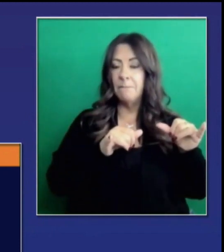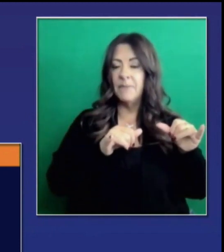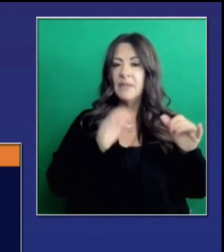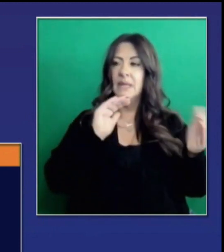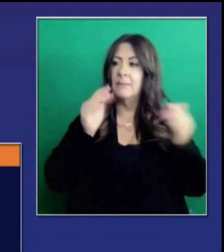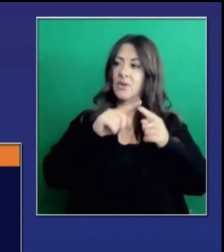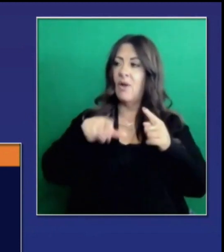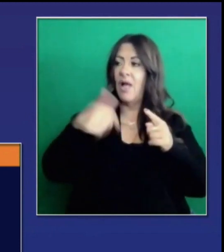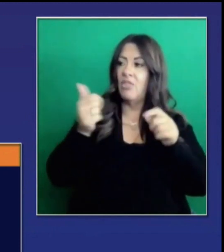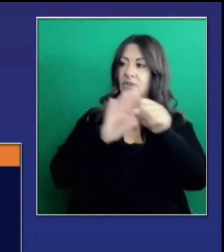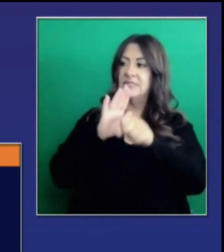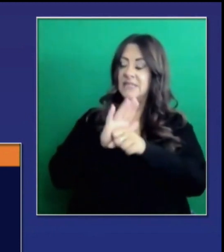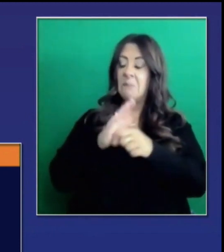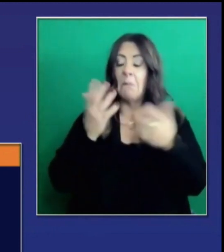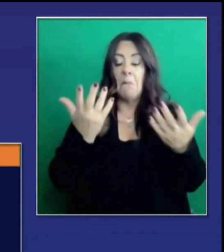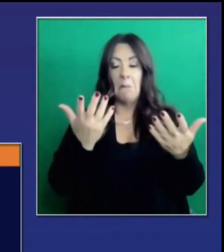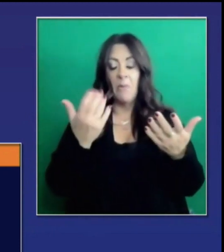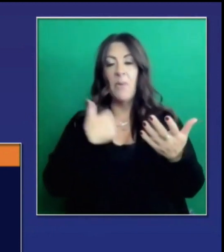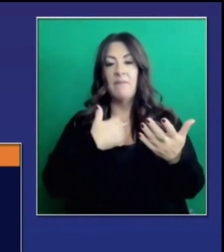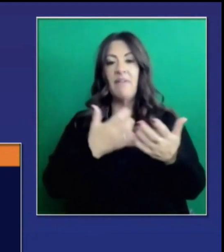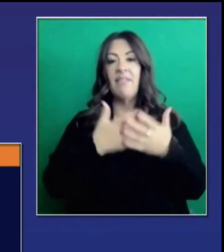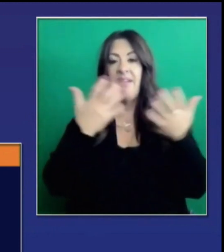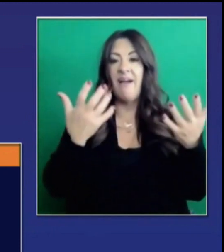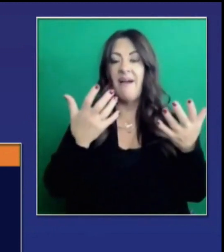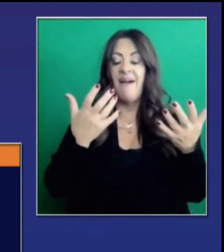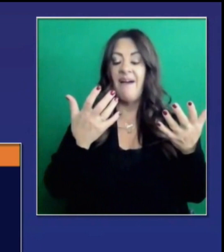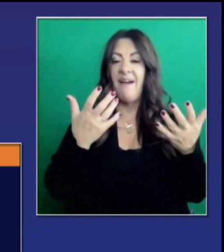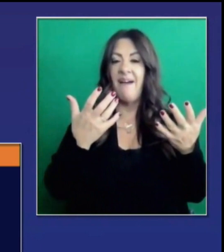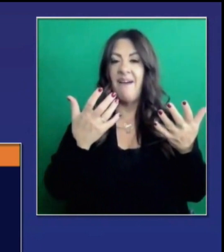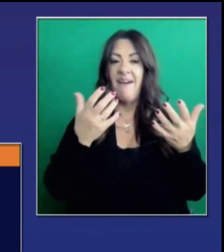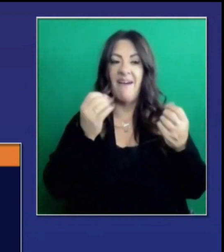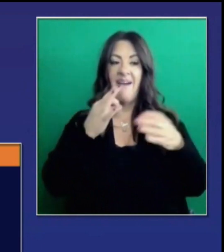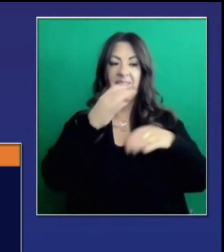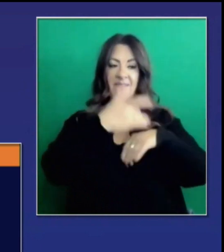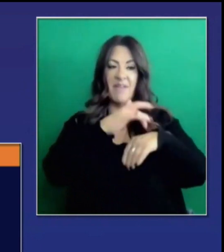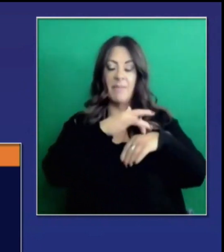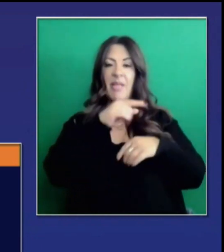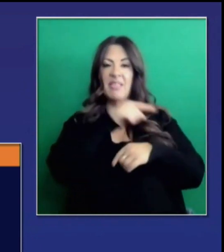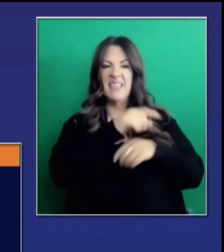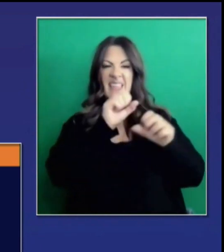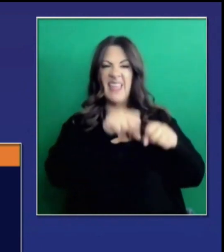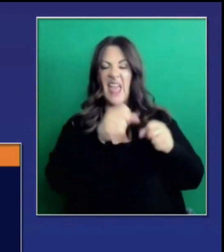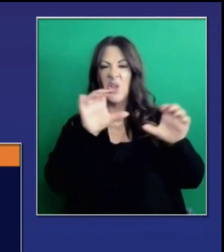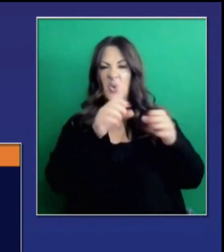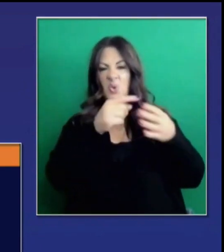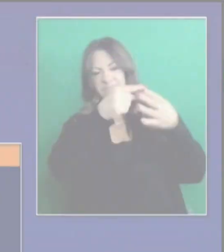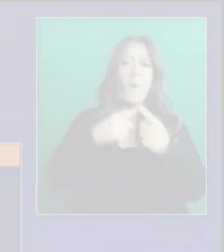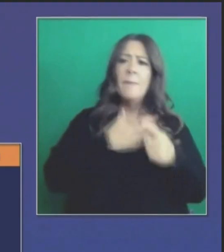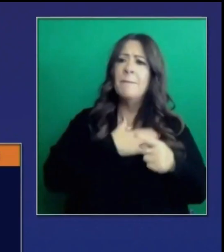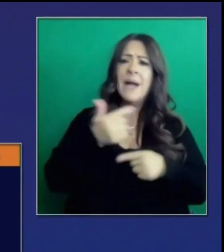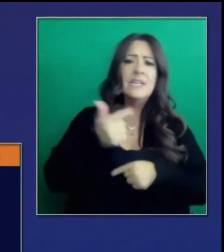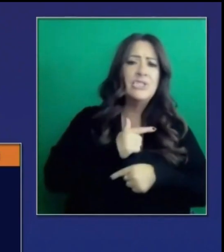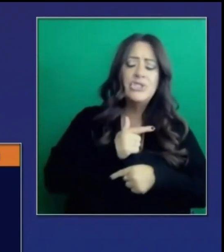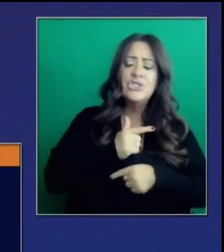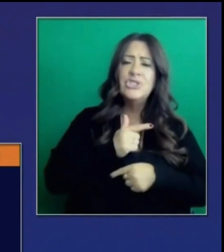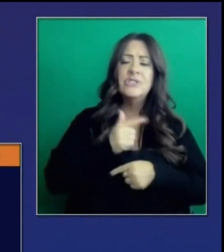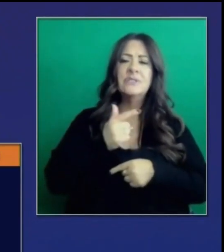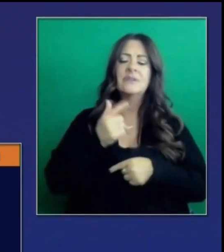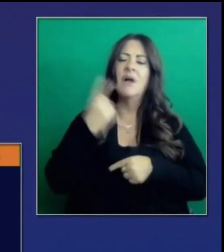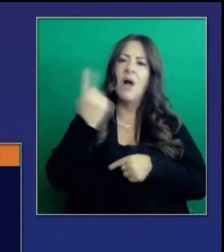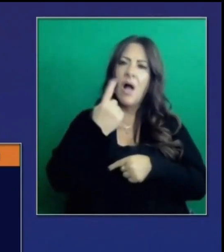an appointment. Currently, eligible LA County residents can consult with their healthcare providers to get a vaccine